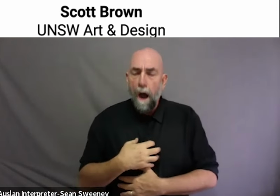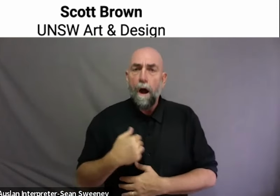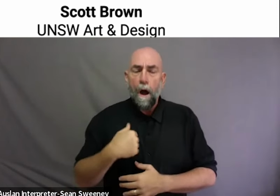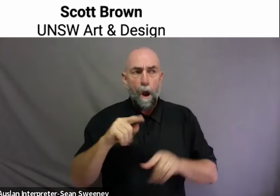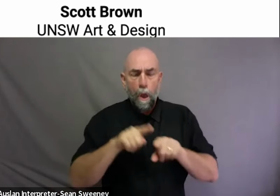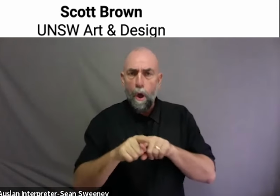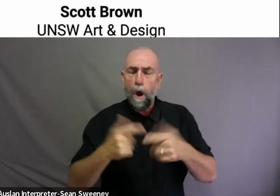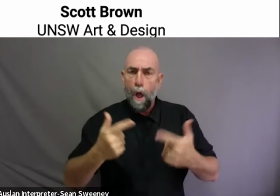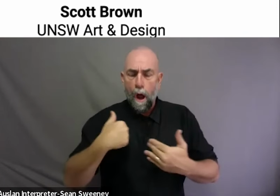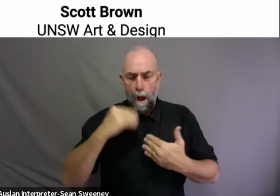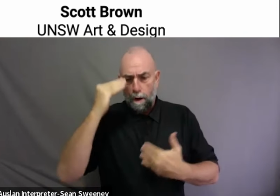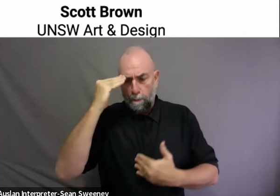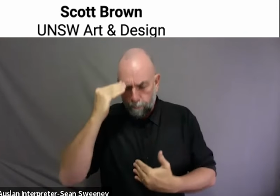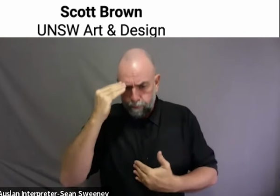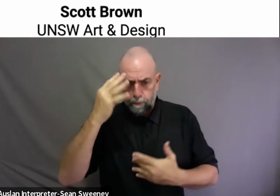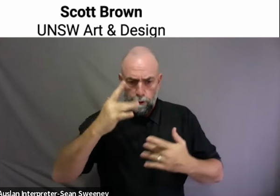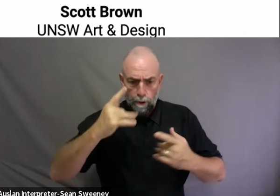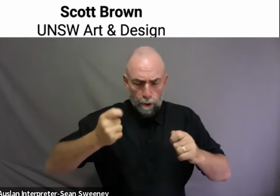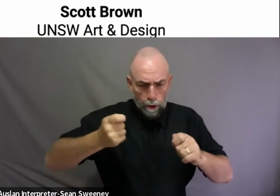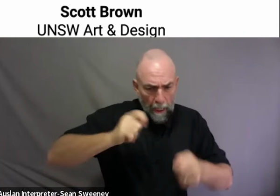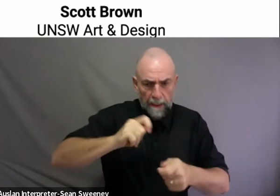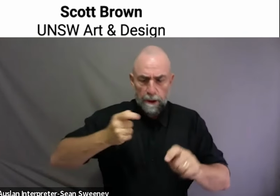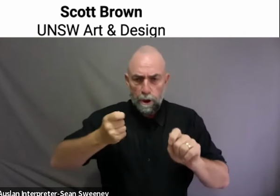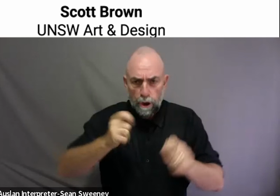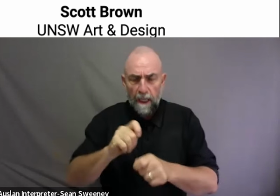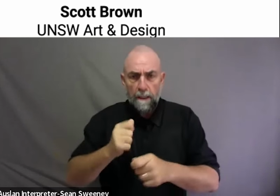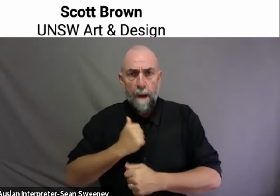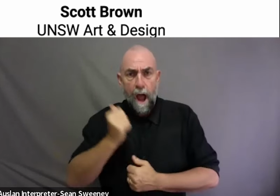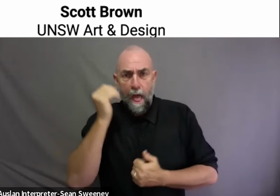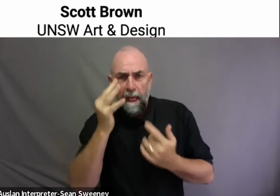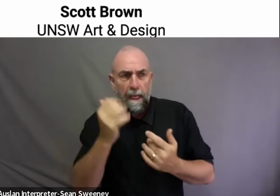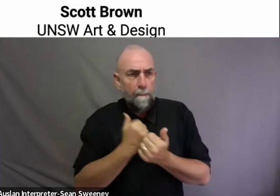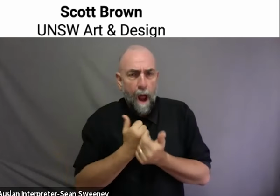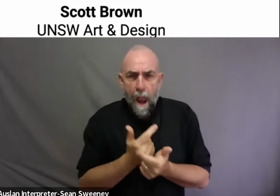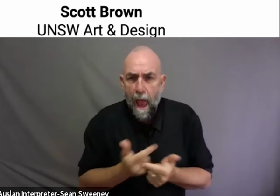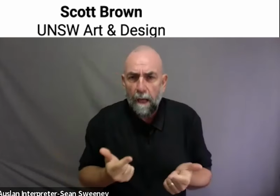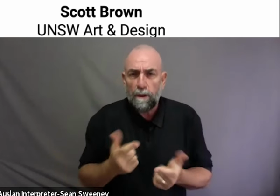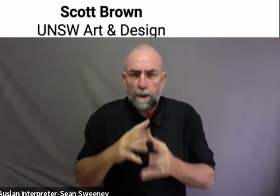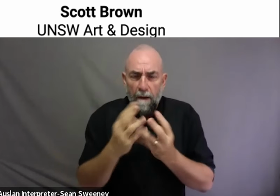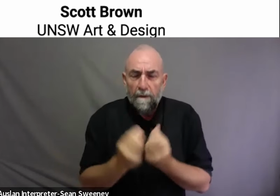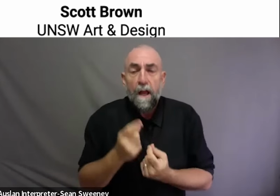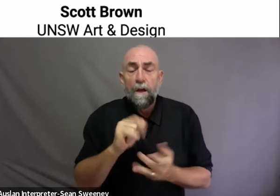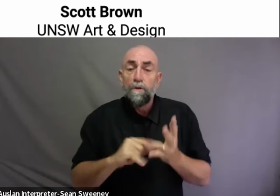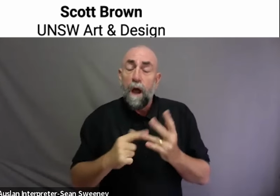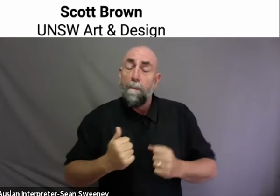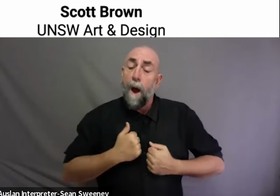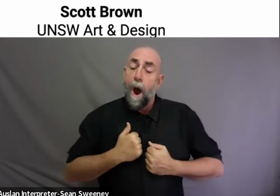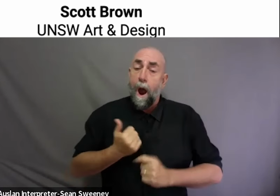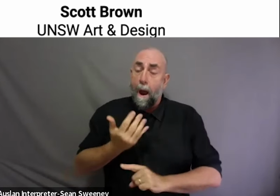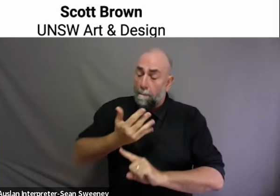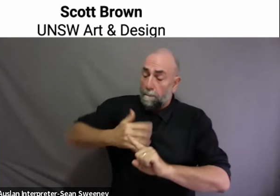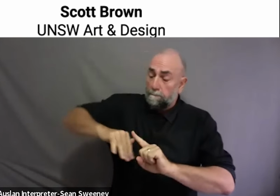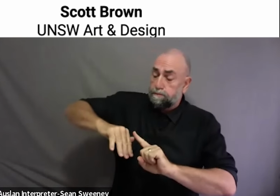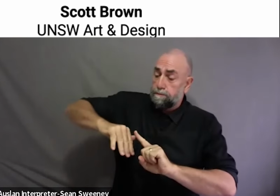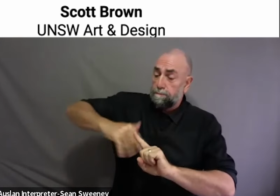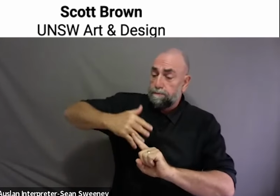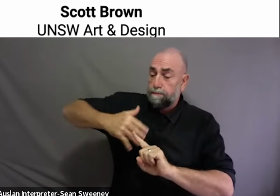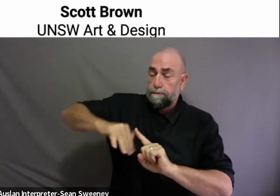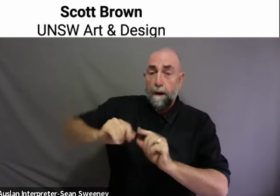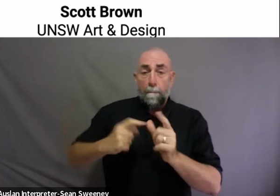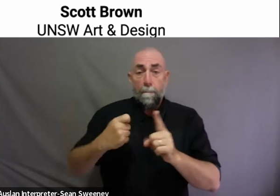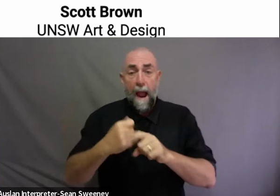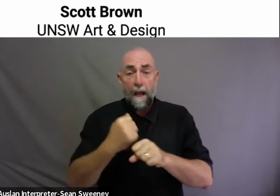this comes from that background, and I guess my efforts to create space for